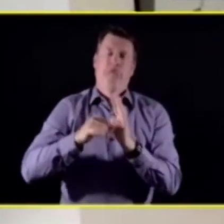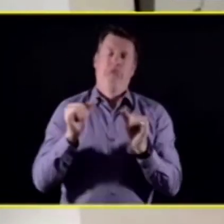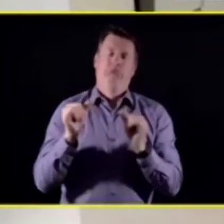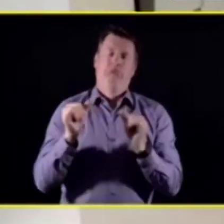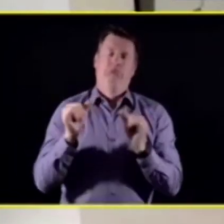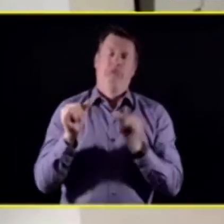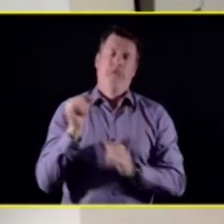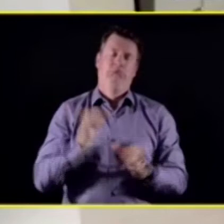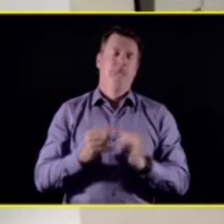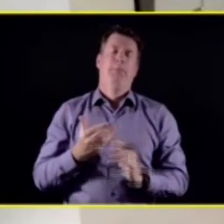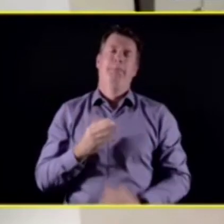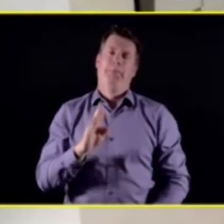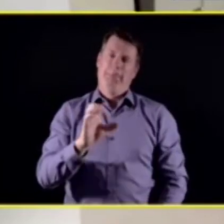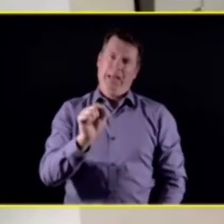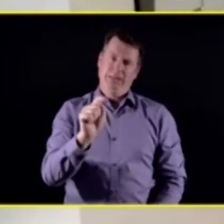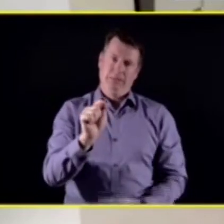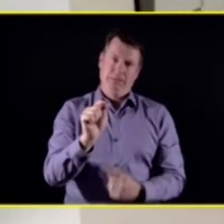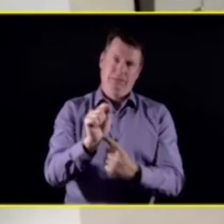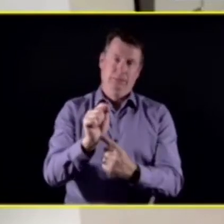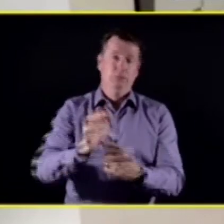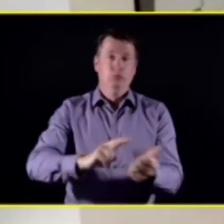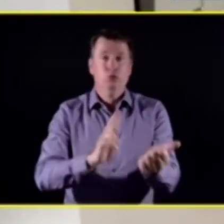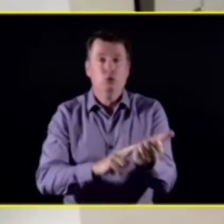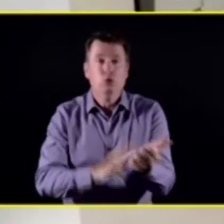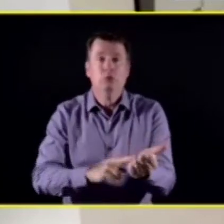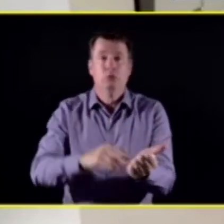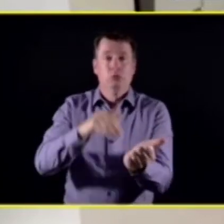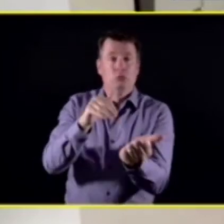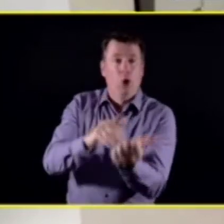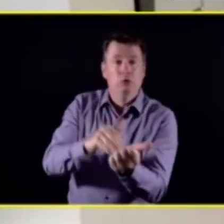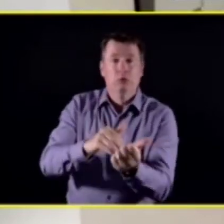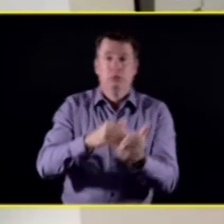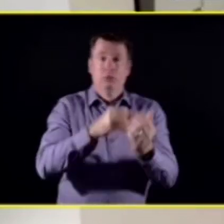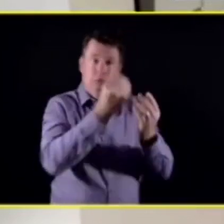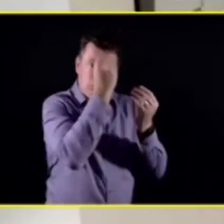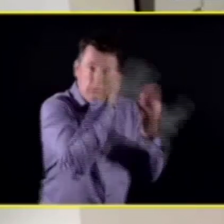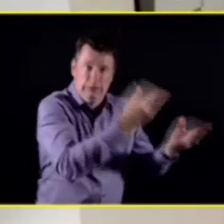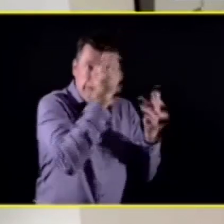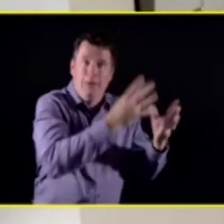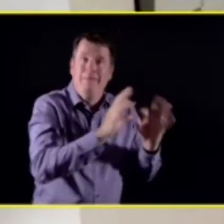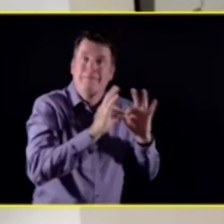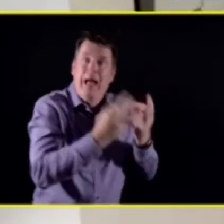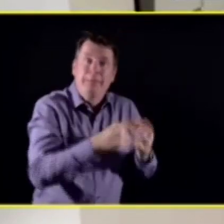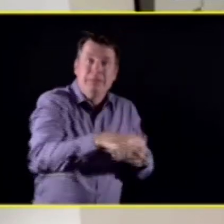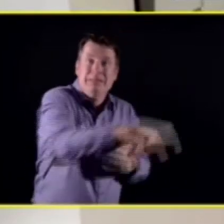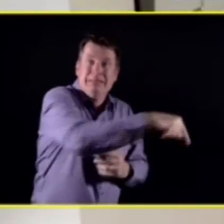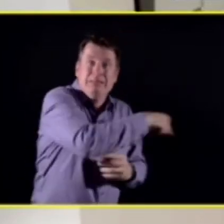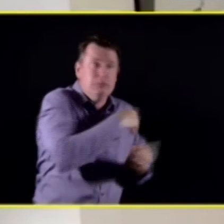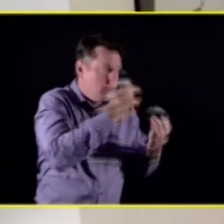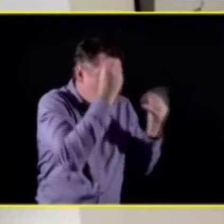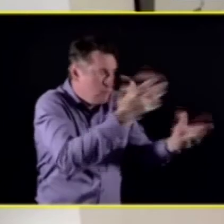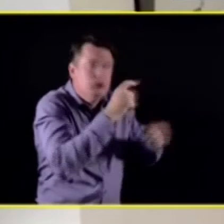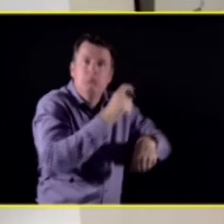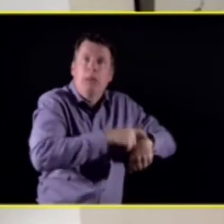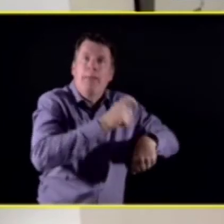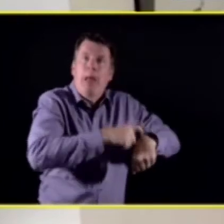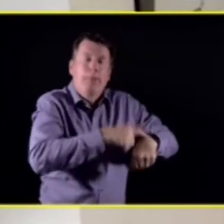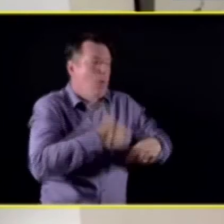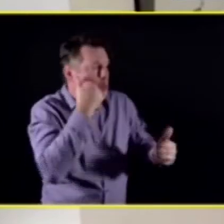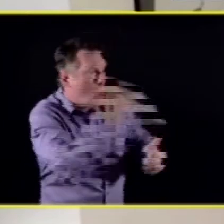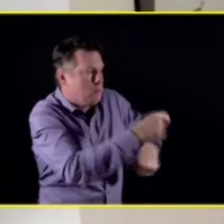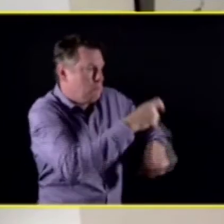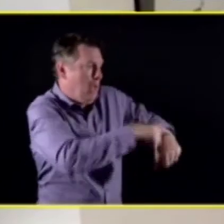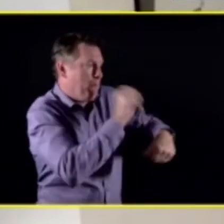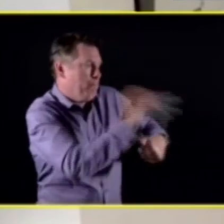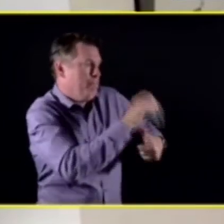communication with my family, truly outstanding and very comforting to me.